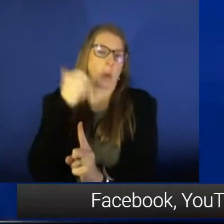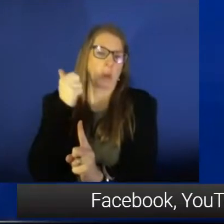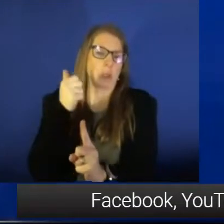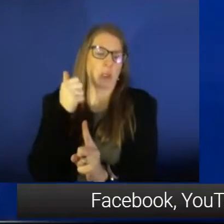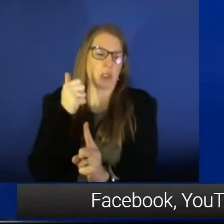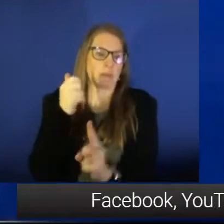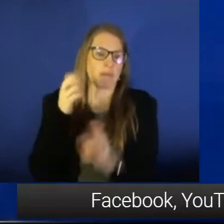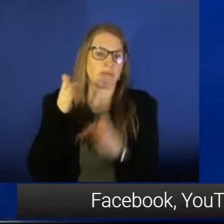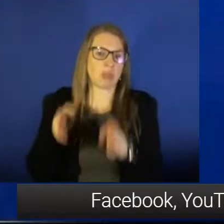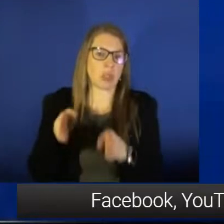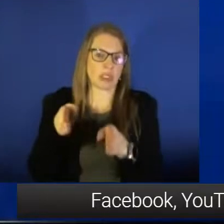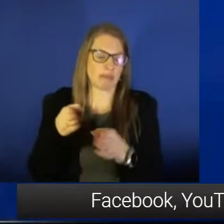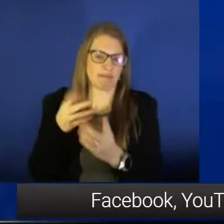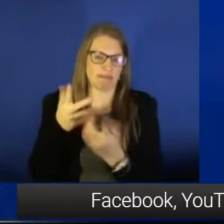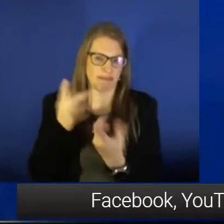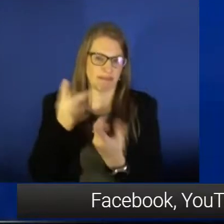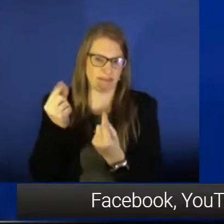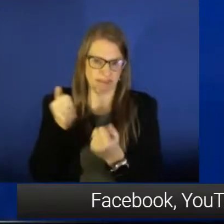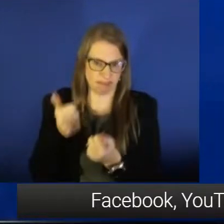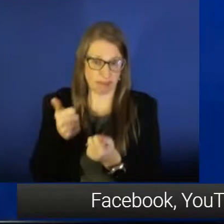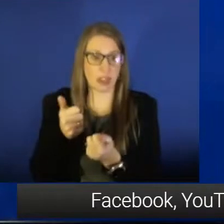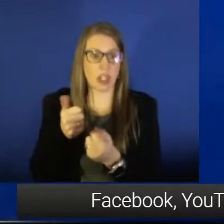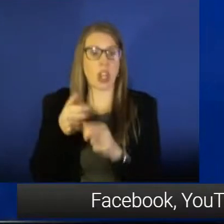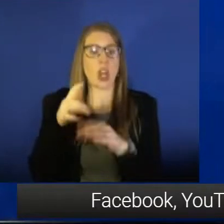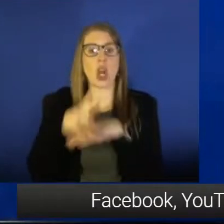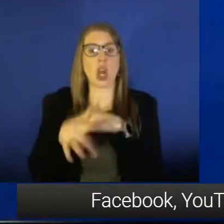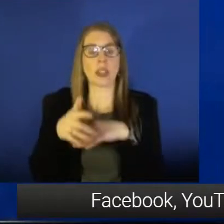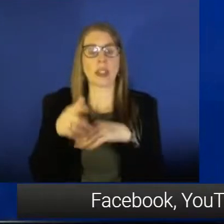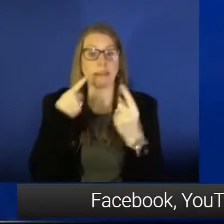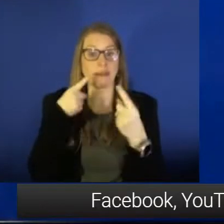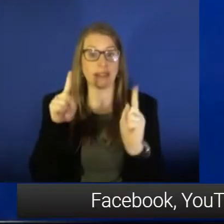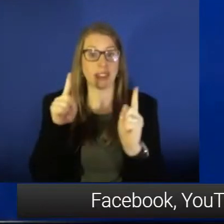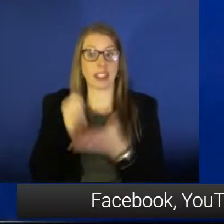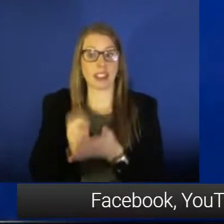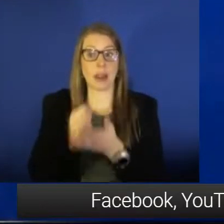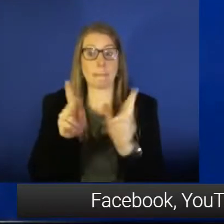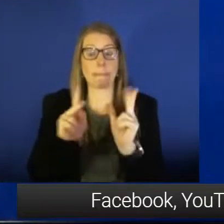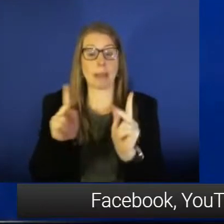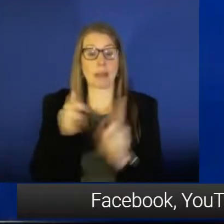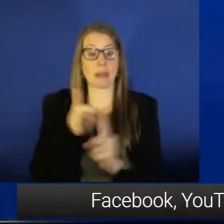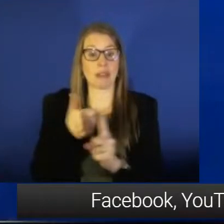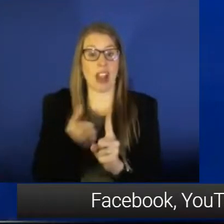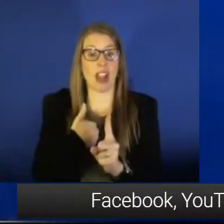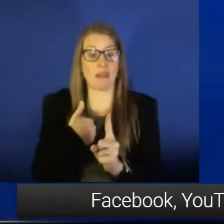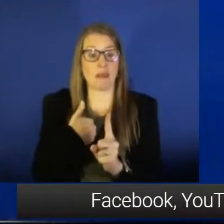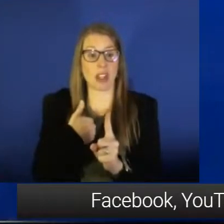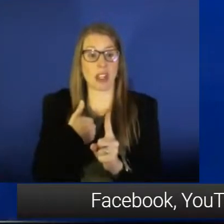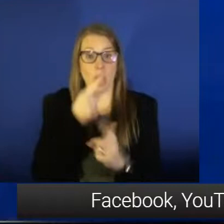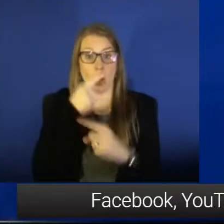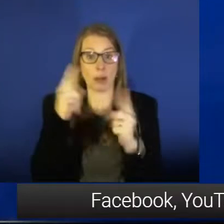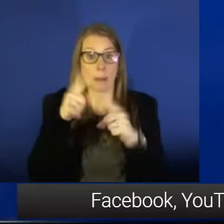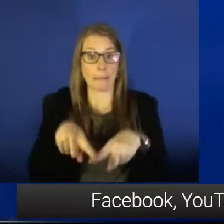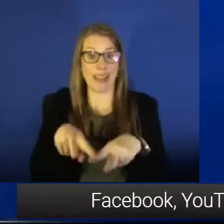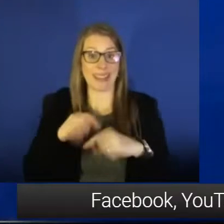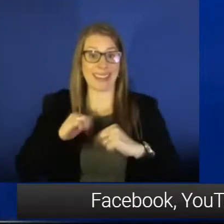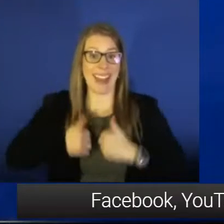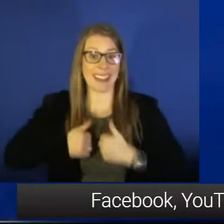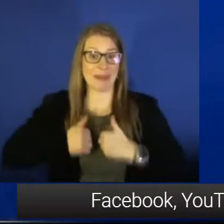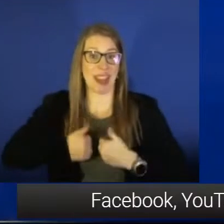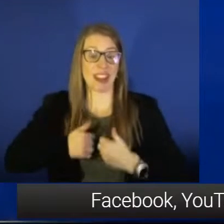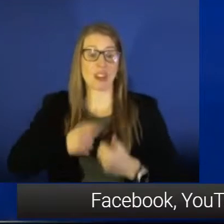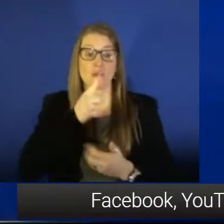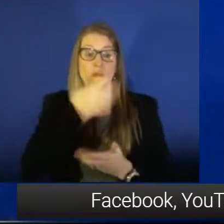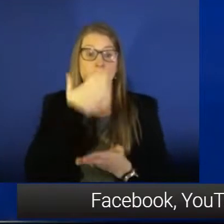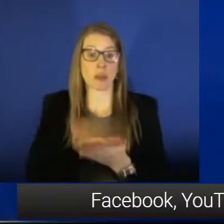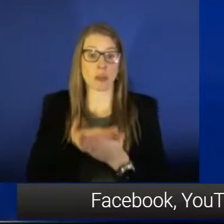that early and effective therapy for people who have allergic based asthma, there is really good treatment for that, and